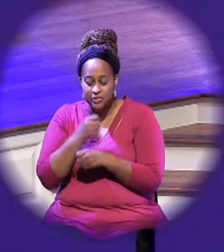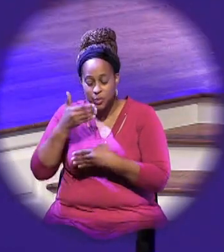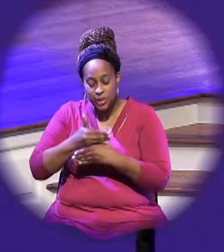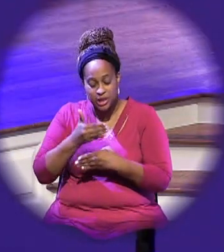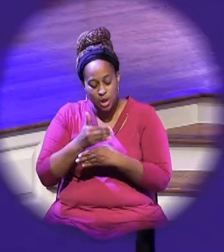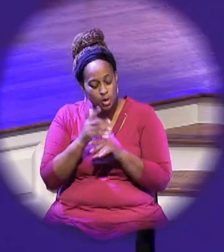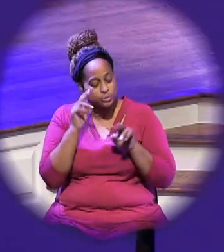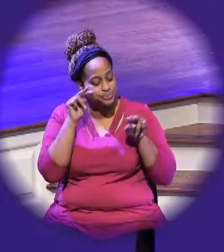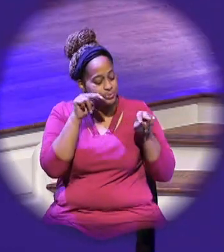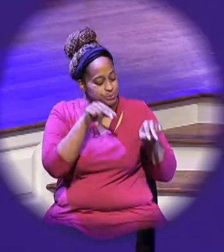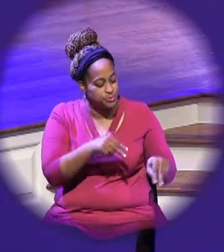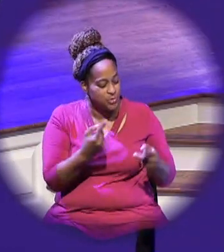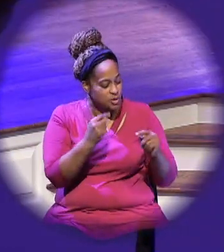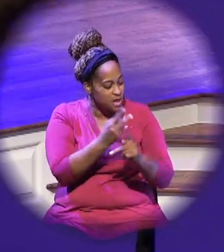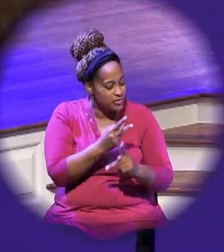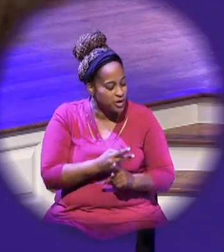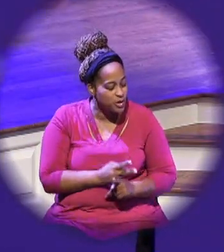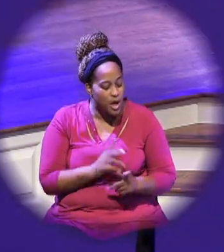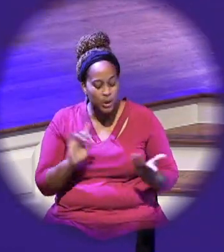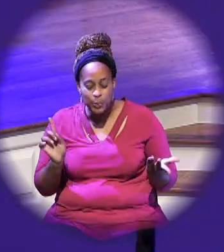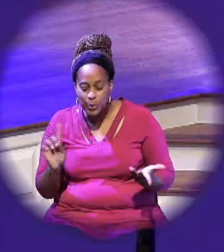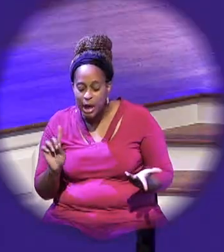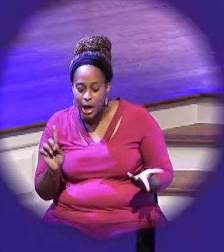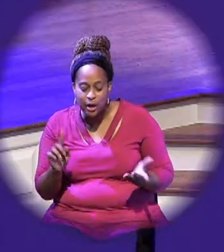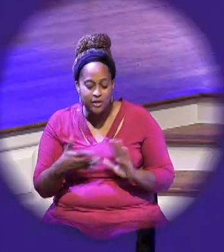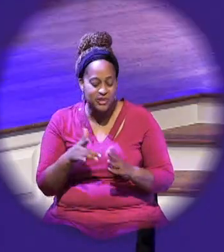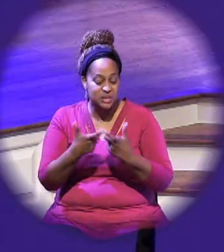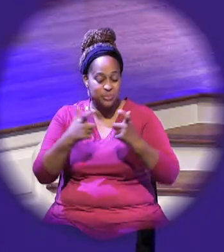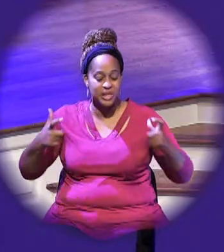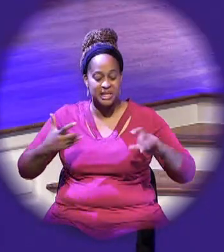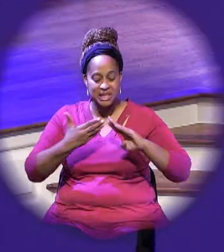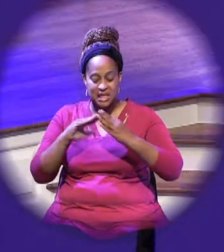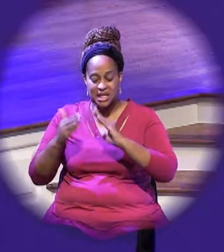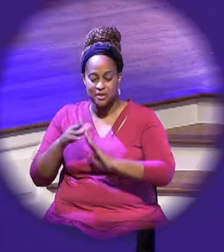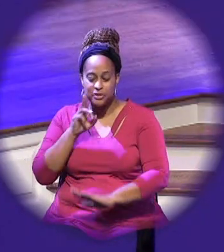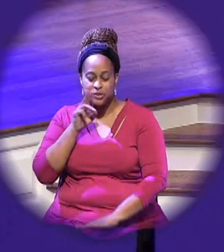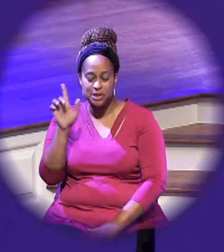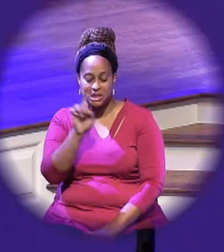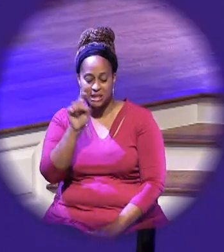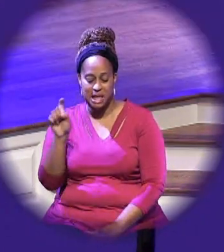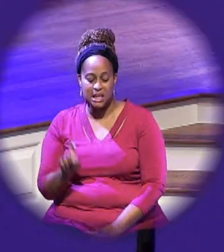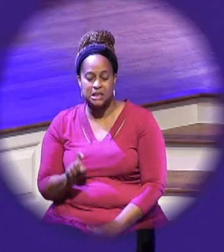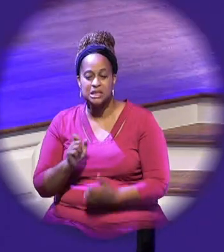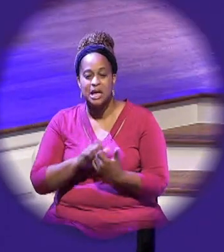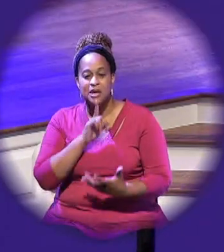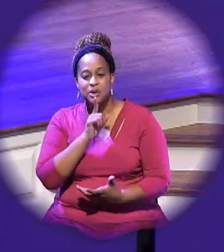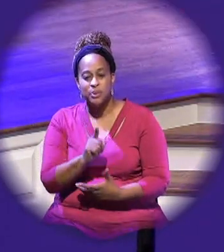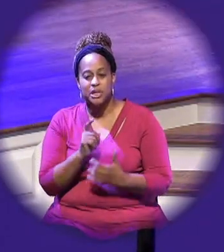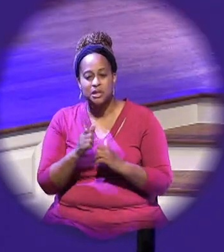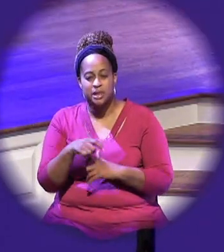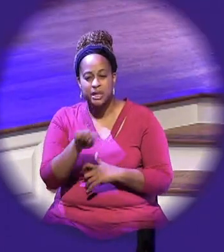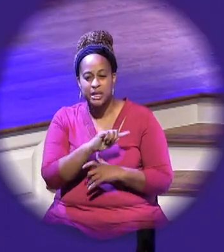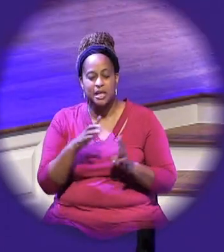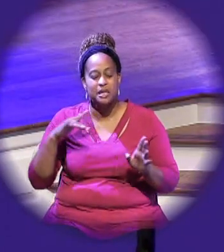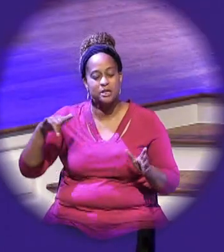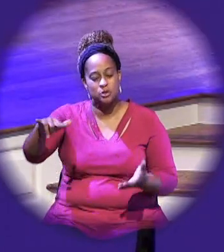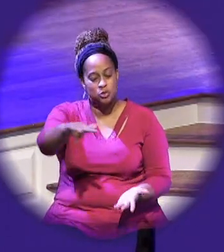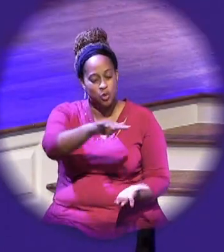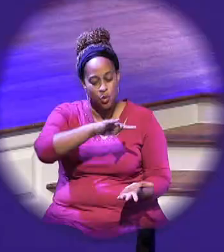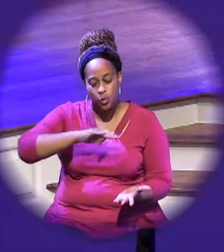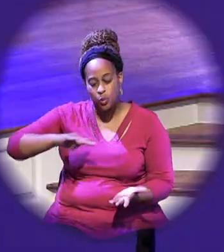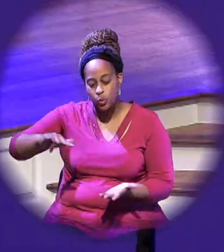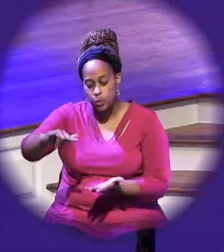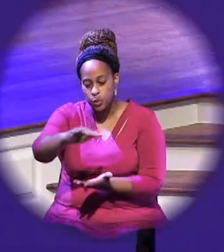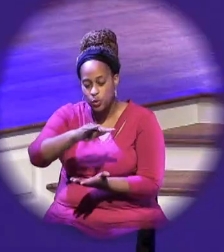window, try to figure out where we are in this great big city of Houston, Texas. And really, I love it when they circle around, especially if I'm